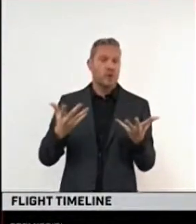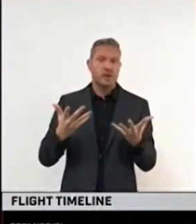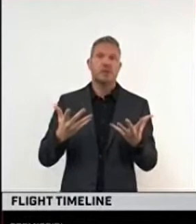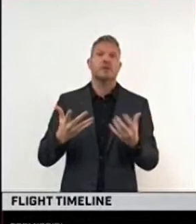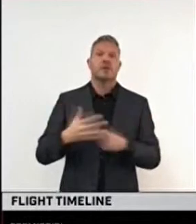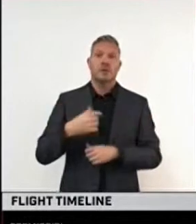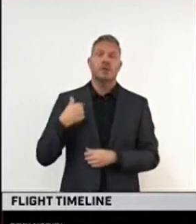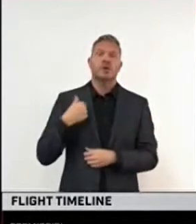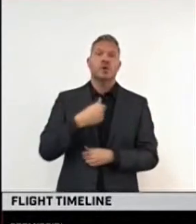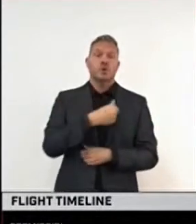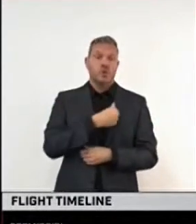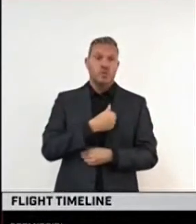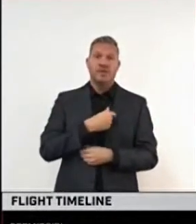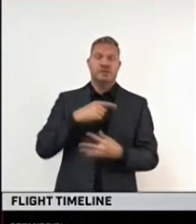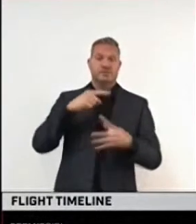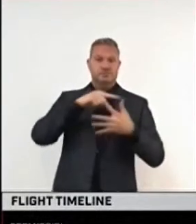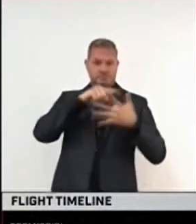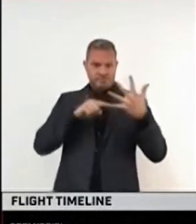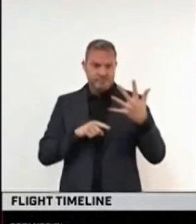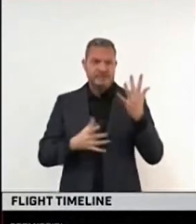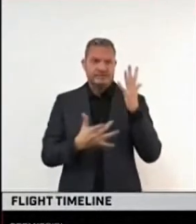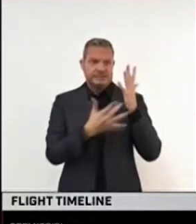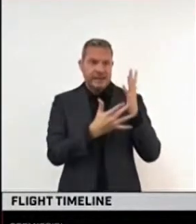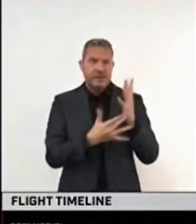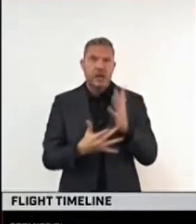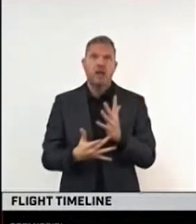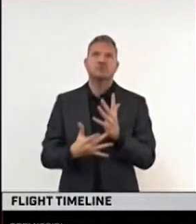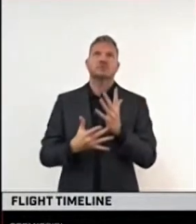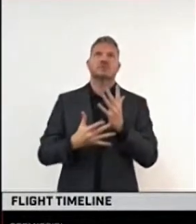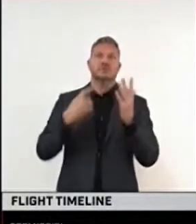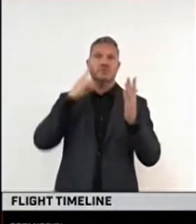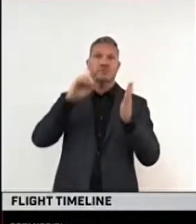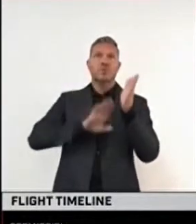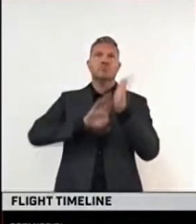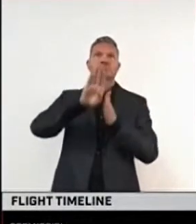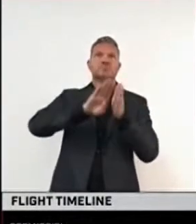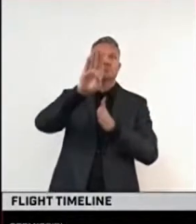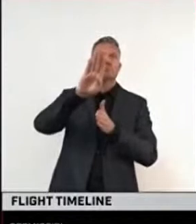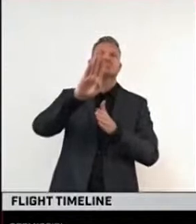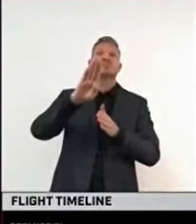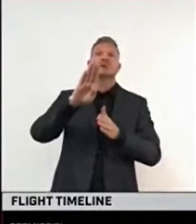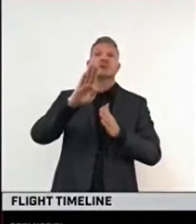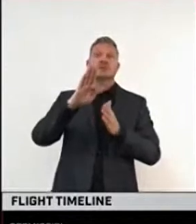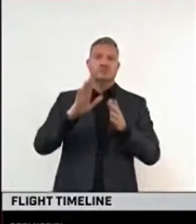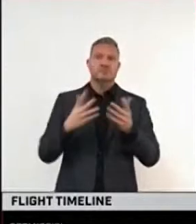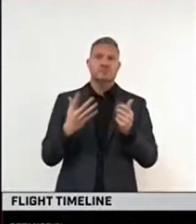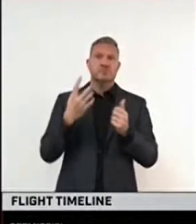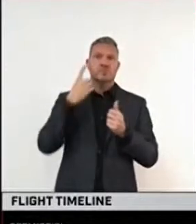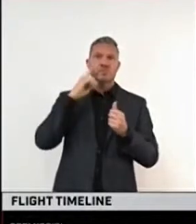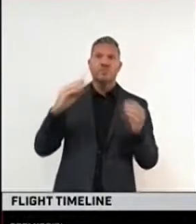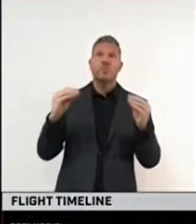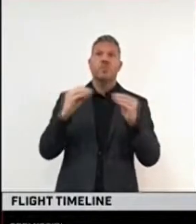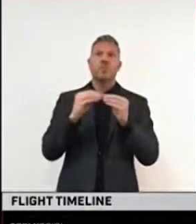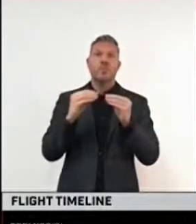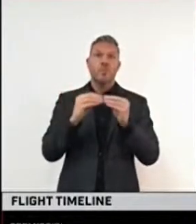demonstrate technologies, upcoming technologies, to accelerate development of war-winning capabilities for the